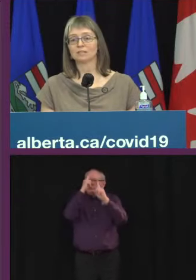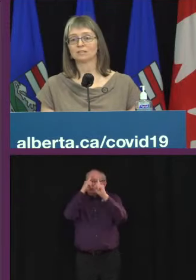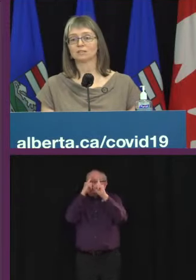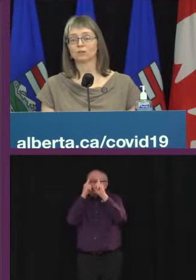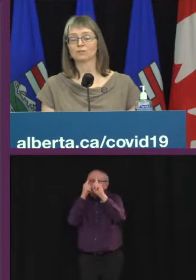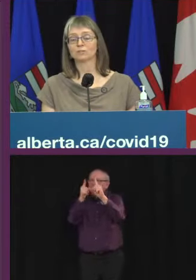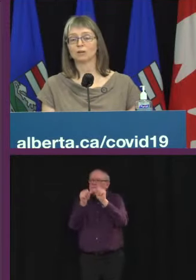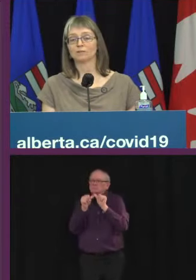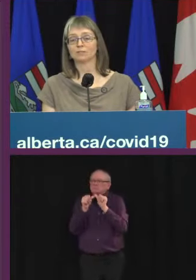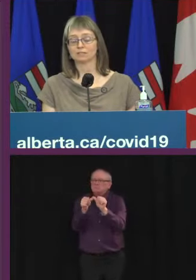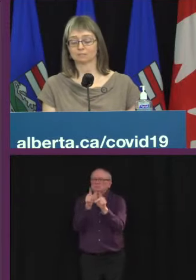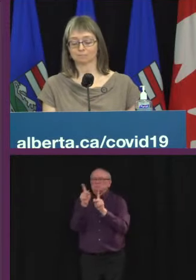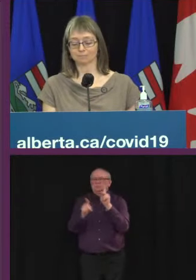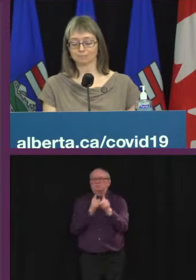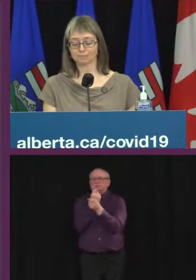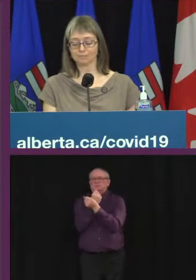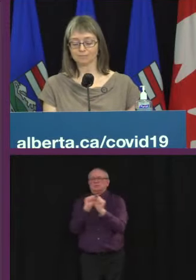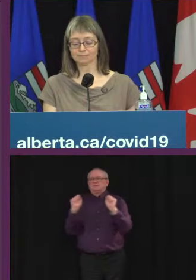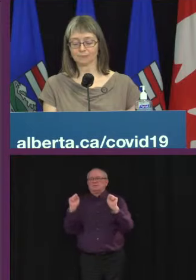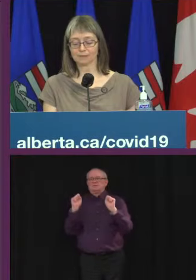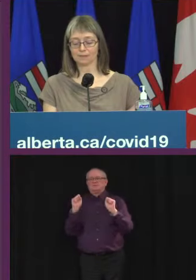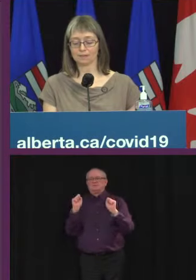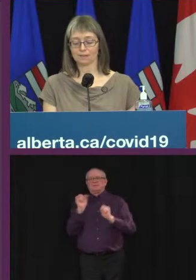care settings across the province.